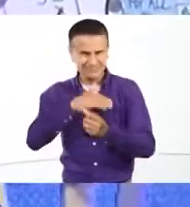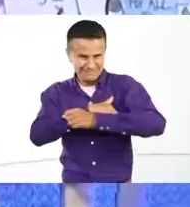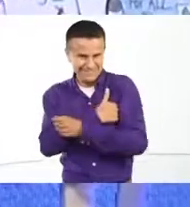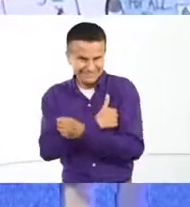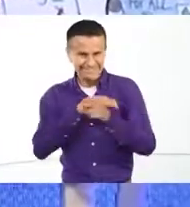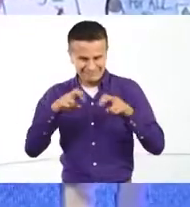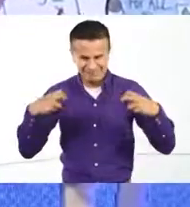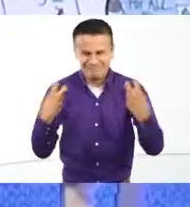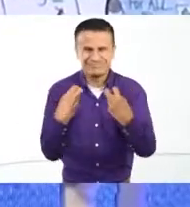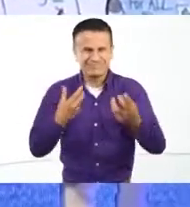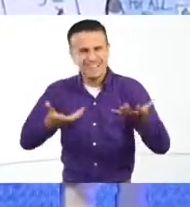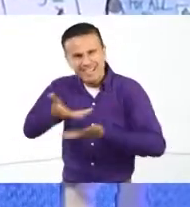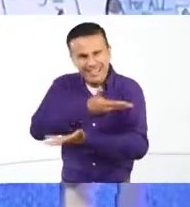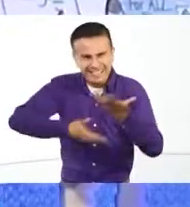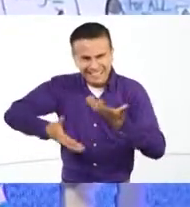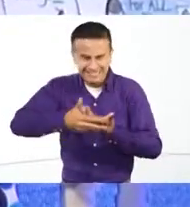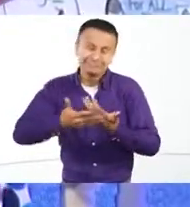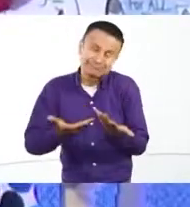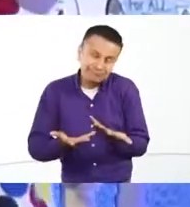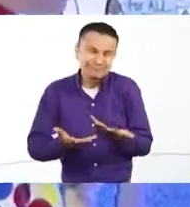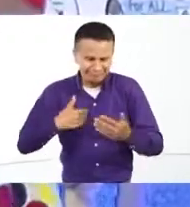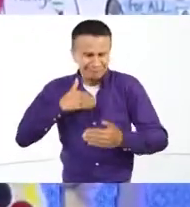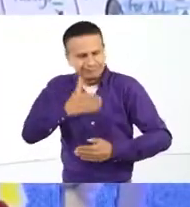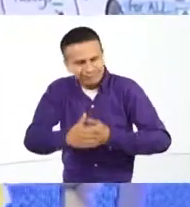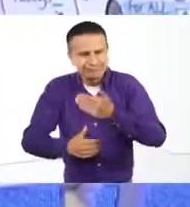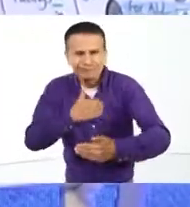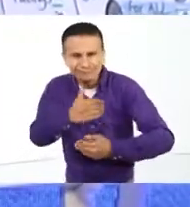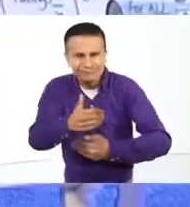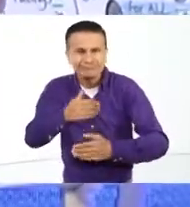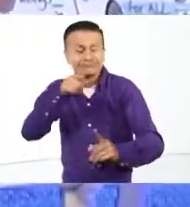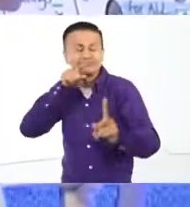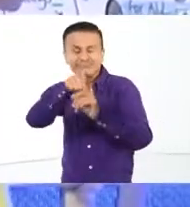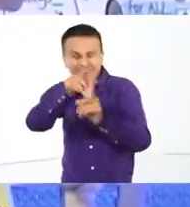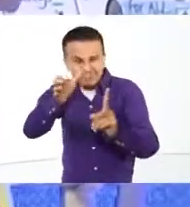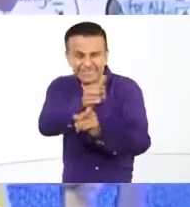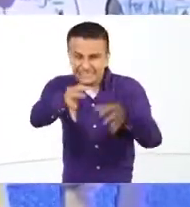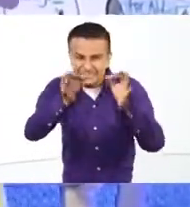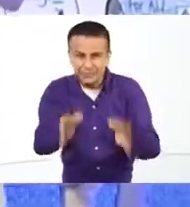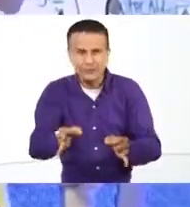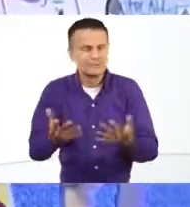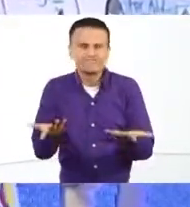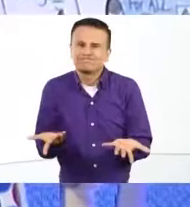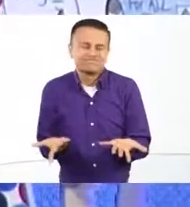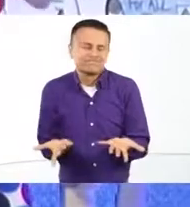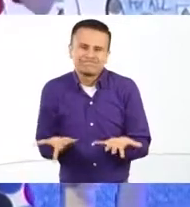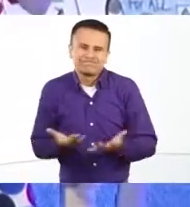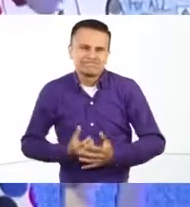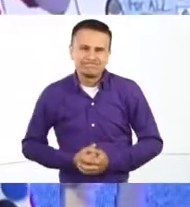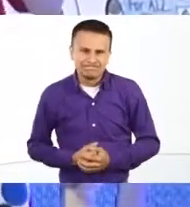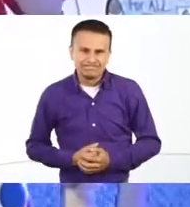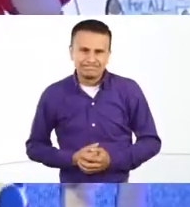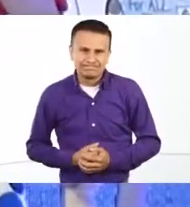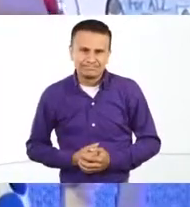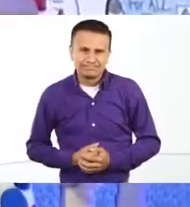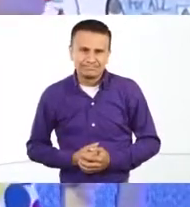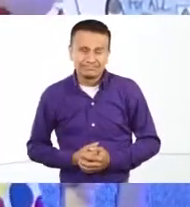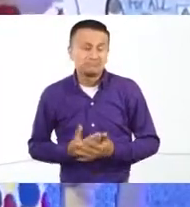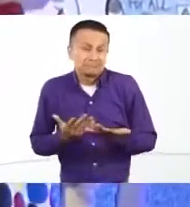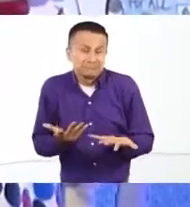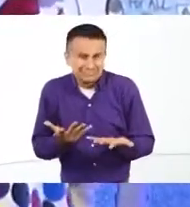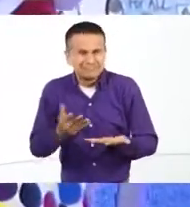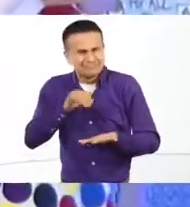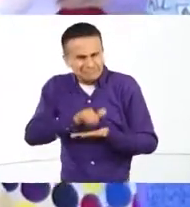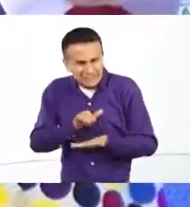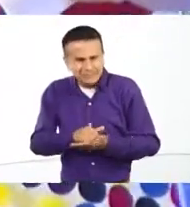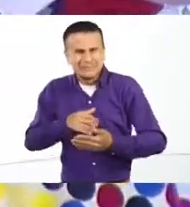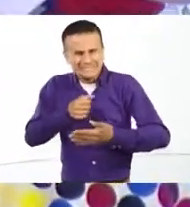ministerial panel, it's a road that we are traveling on, and it's a road that I don't think we'll see the end of.